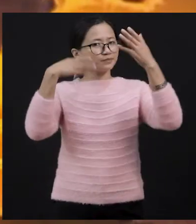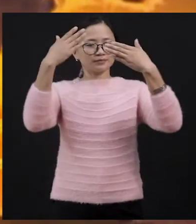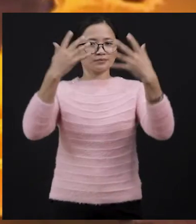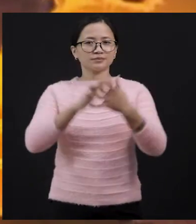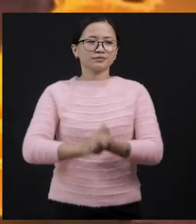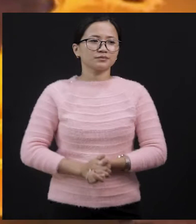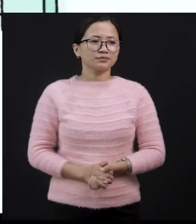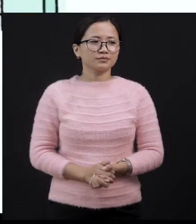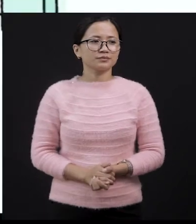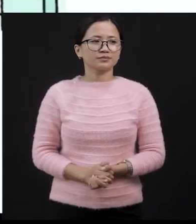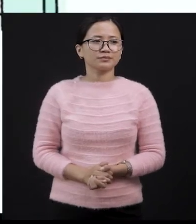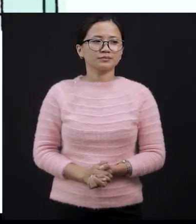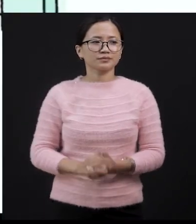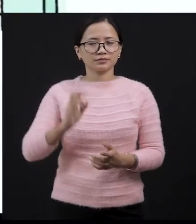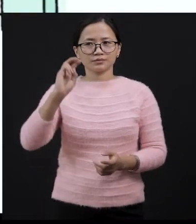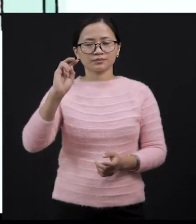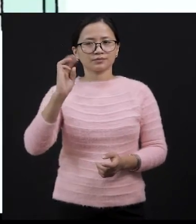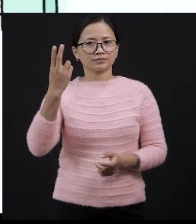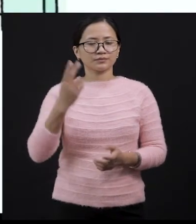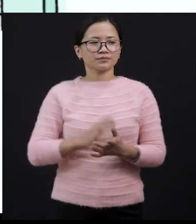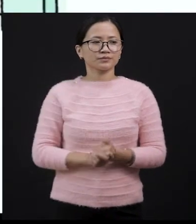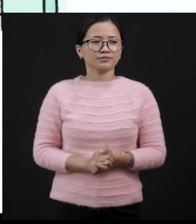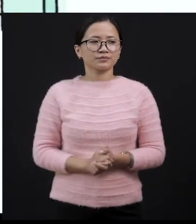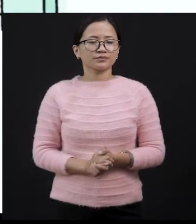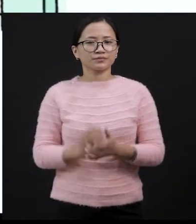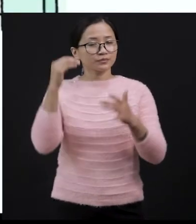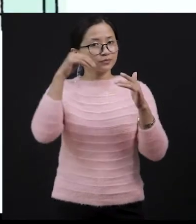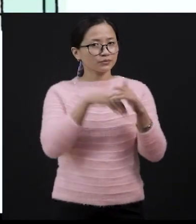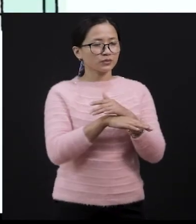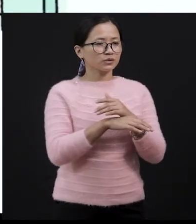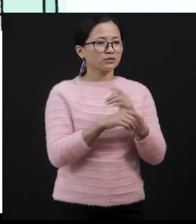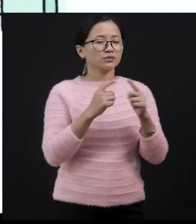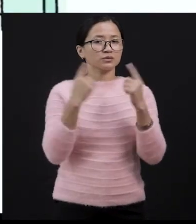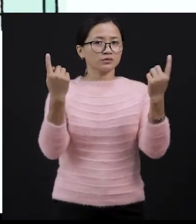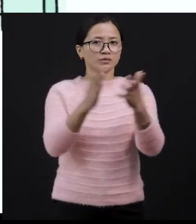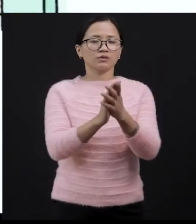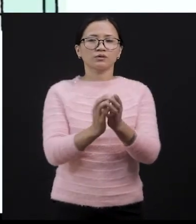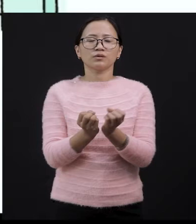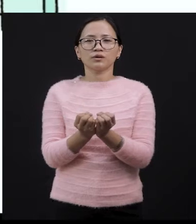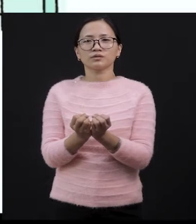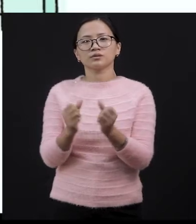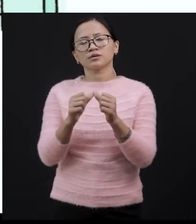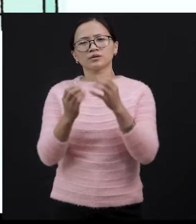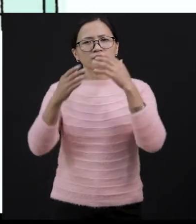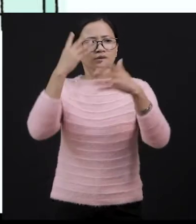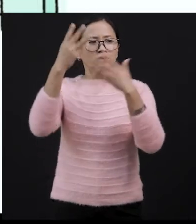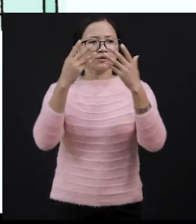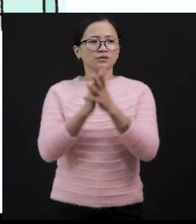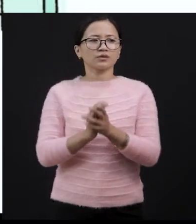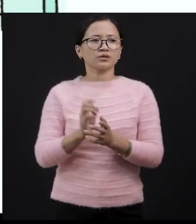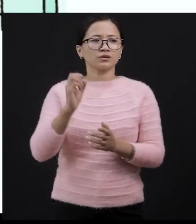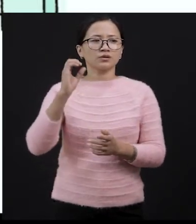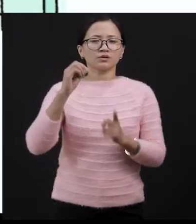Okay? Now, second, from indoor air pollution. Now, from this